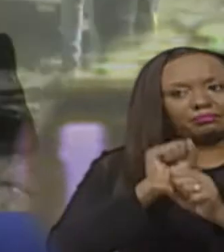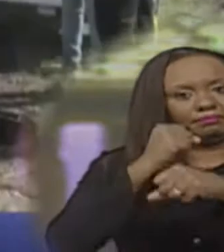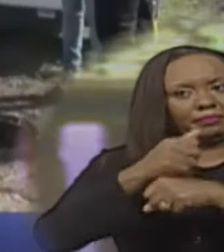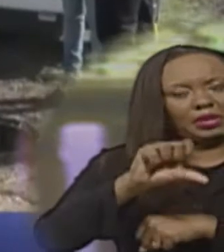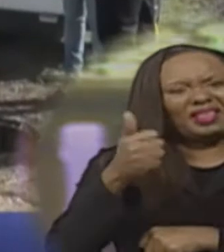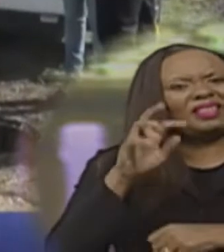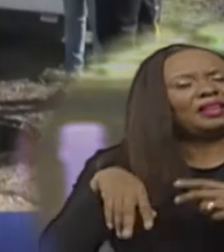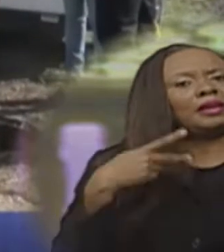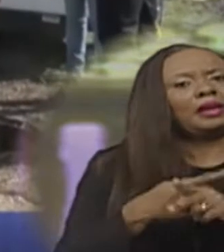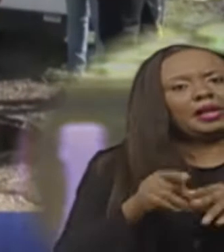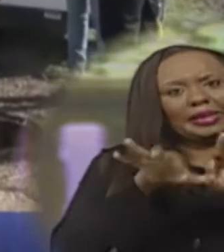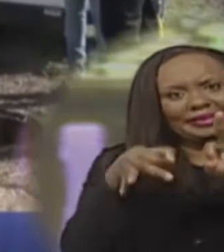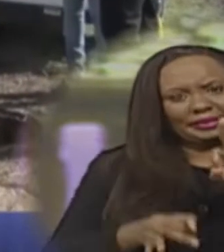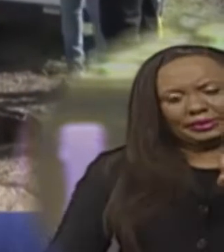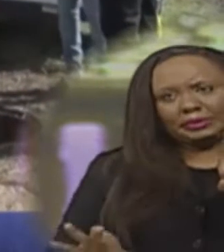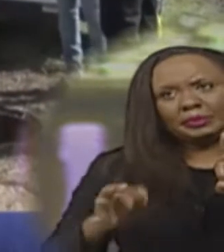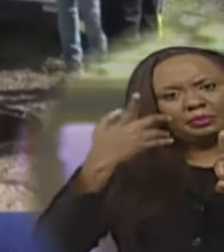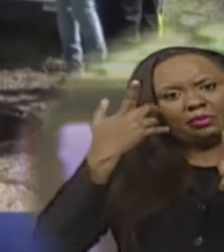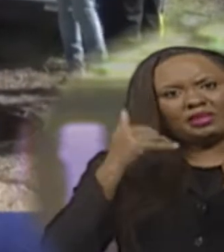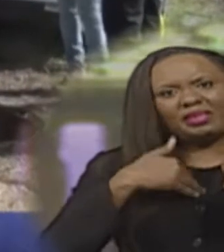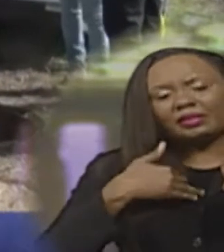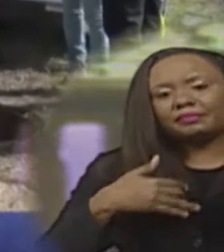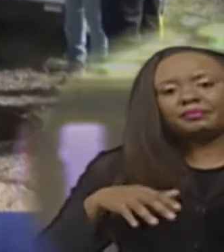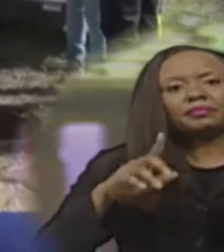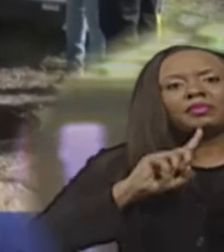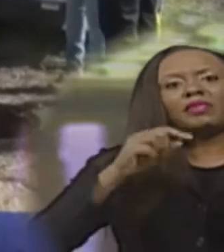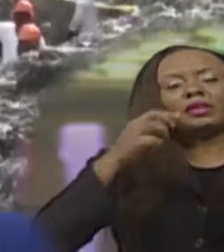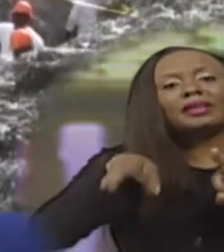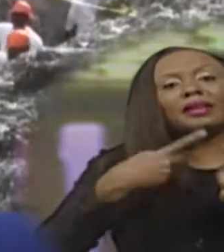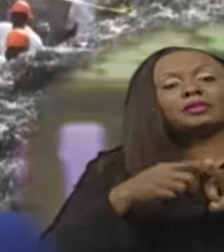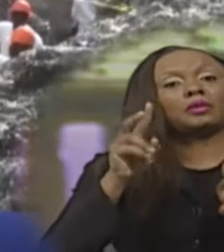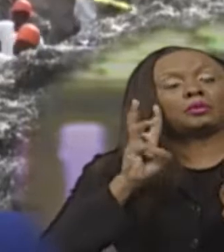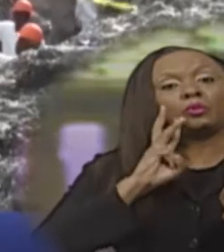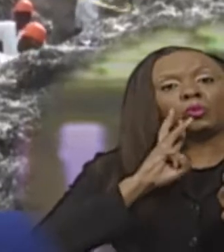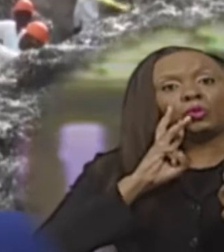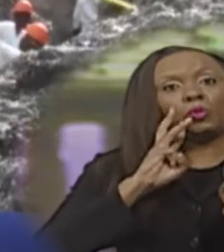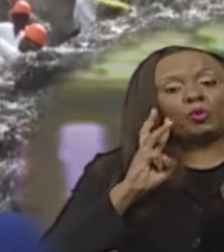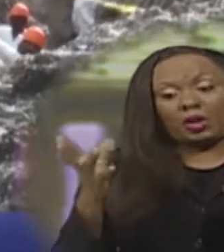of fractures in that particular area. We have groundwater intrusion, and therefore the likelihood of